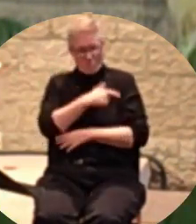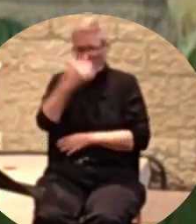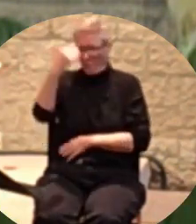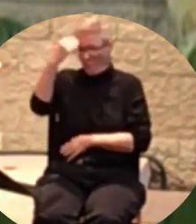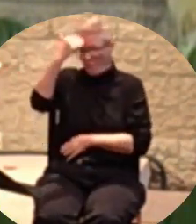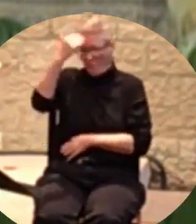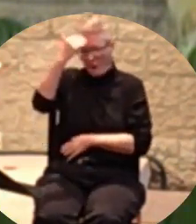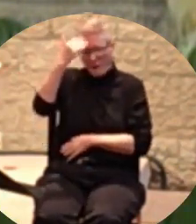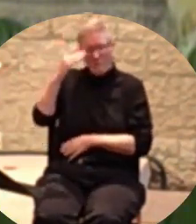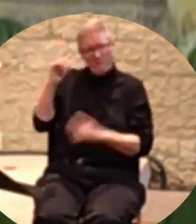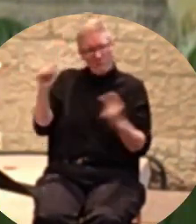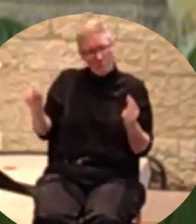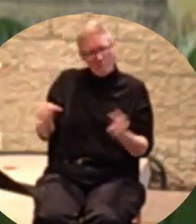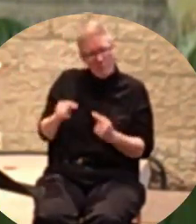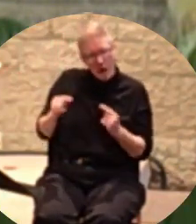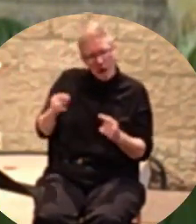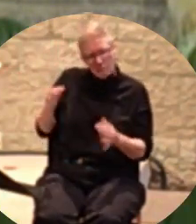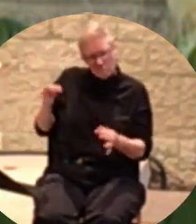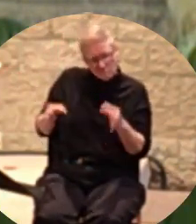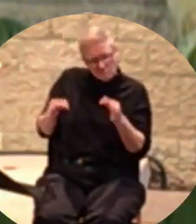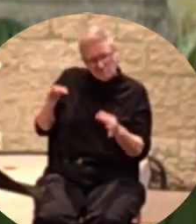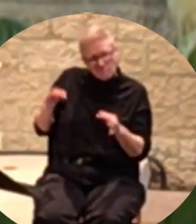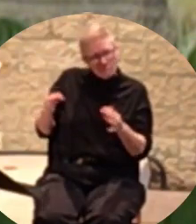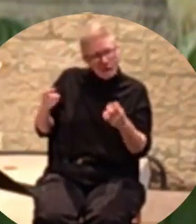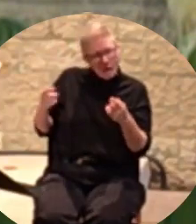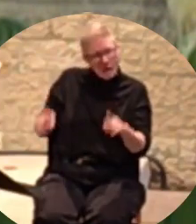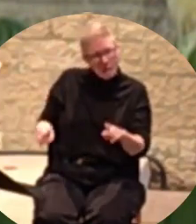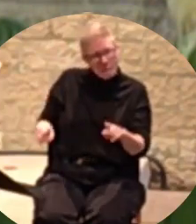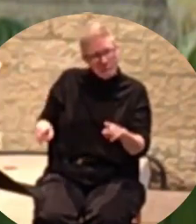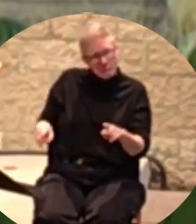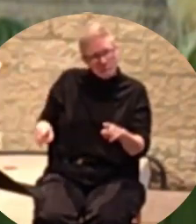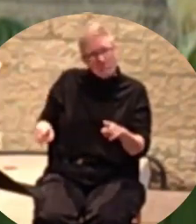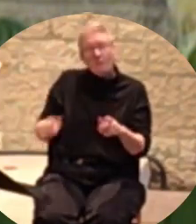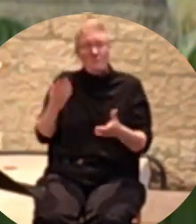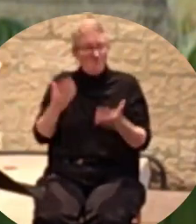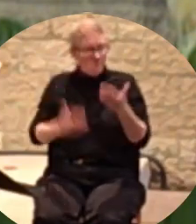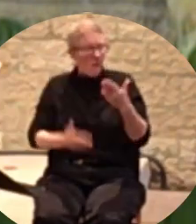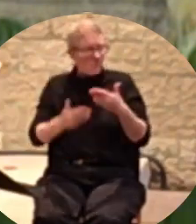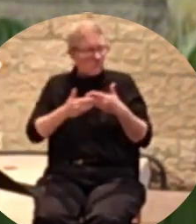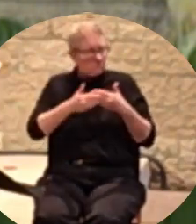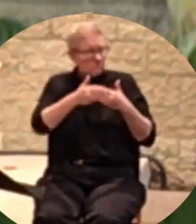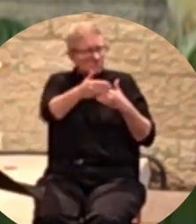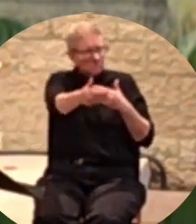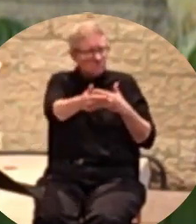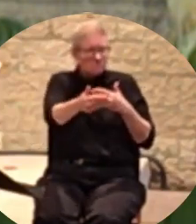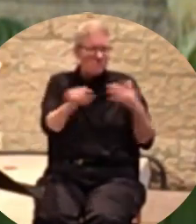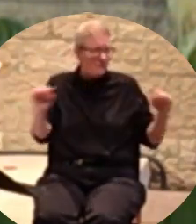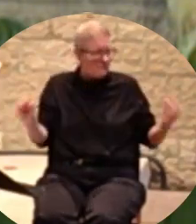before and of the pain and injustice that will likely come again.